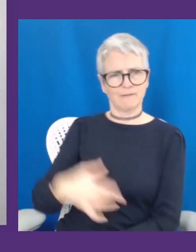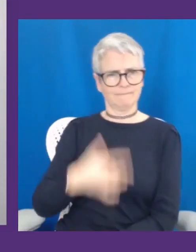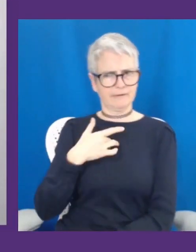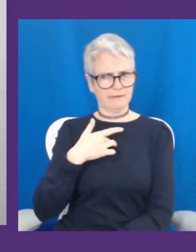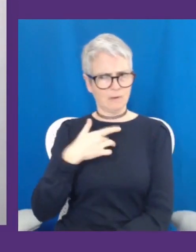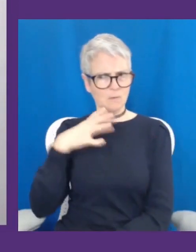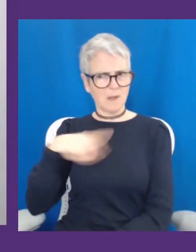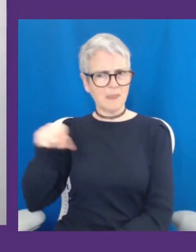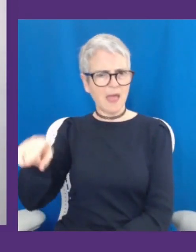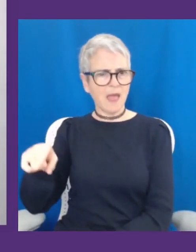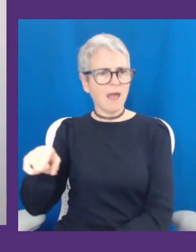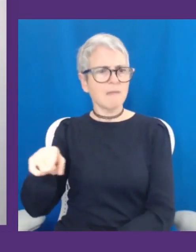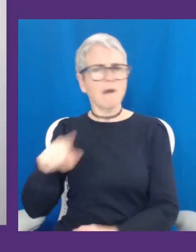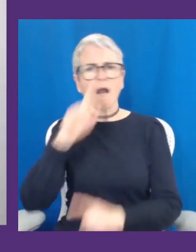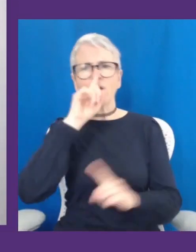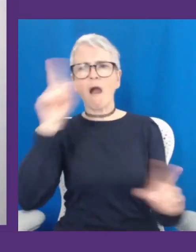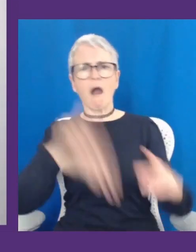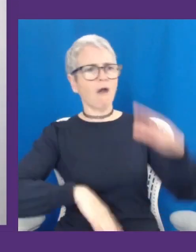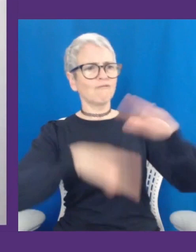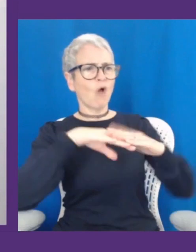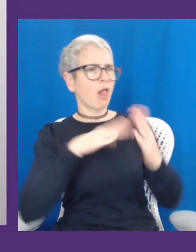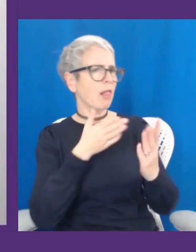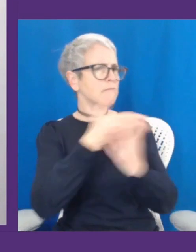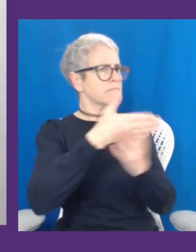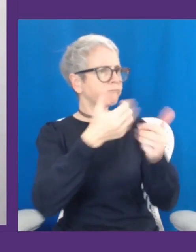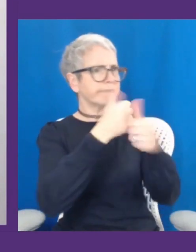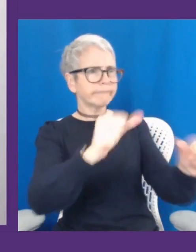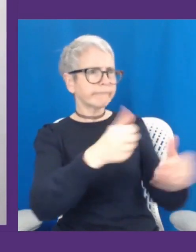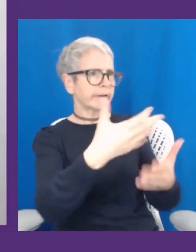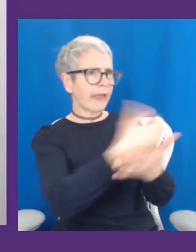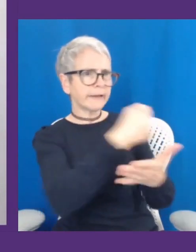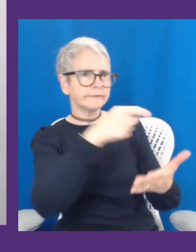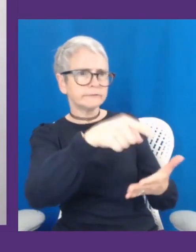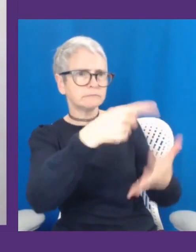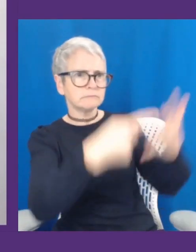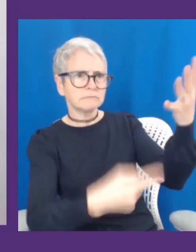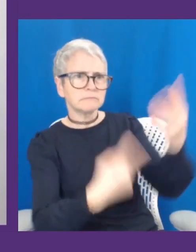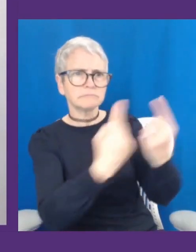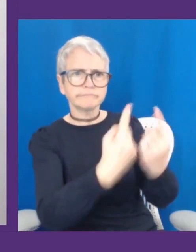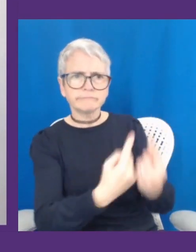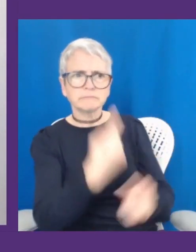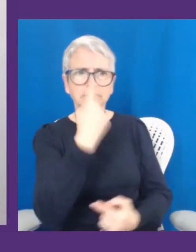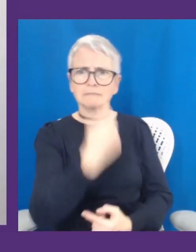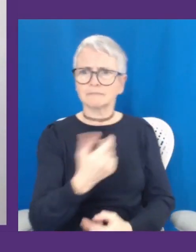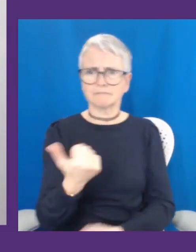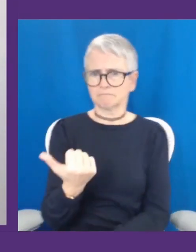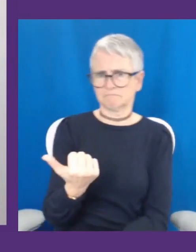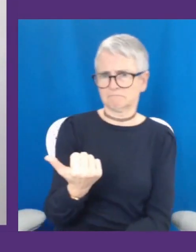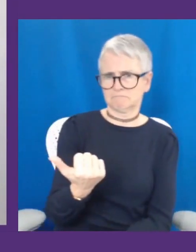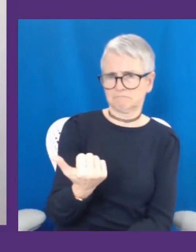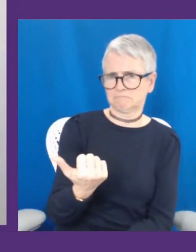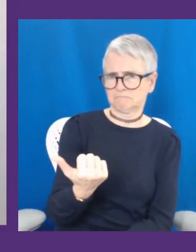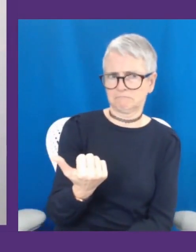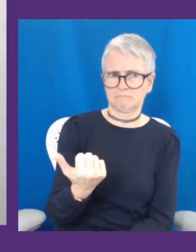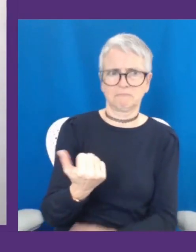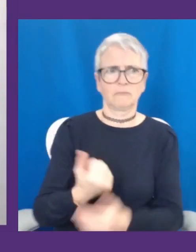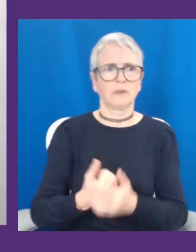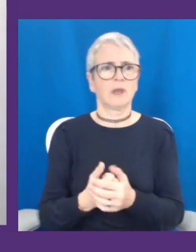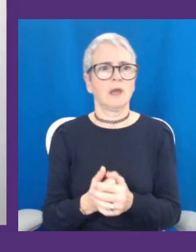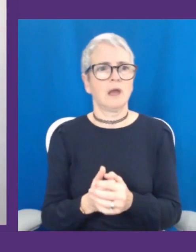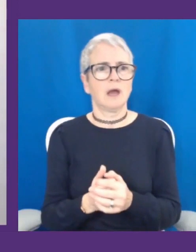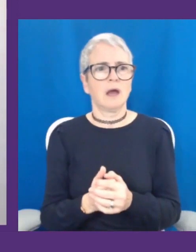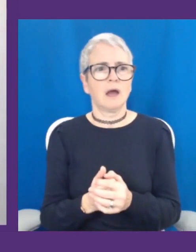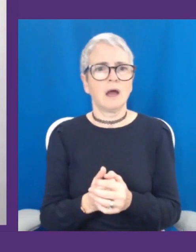products, different services. So from a customer perspective, the whole challenge for us is to make sure our customers can get